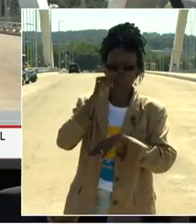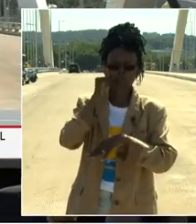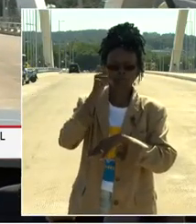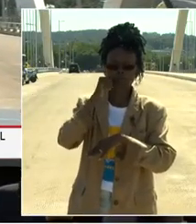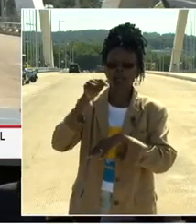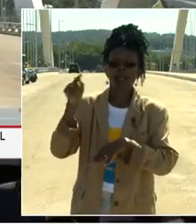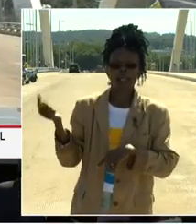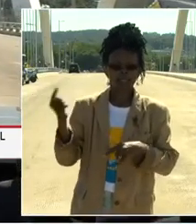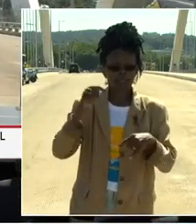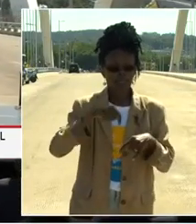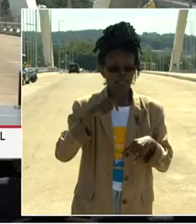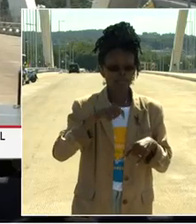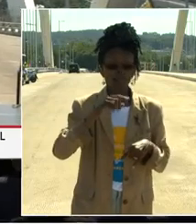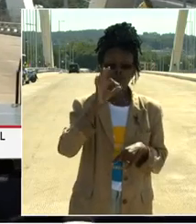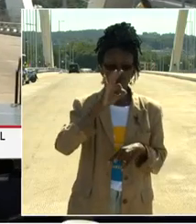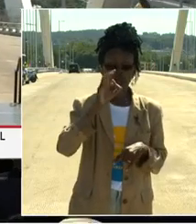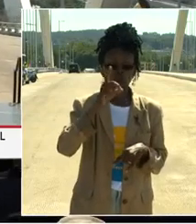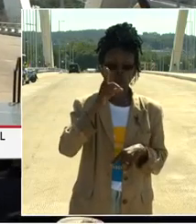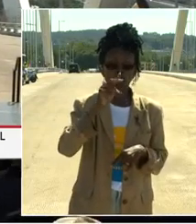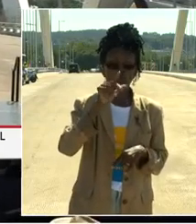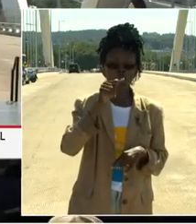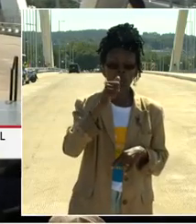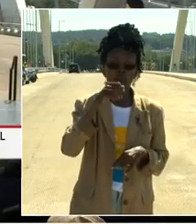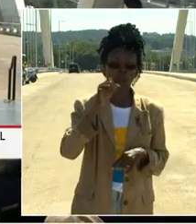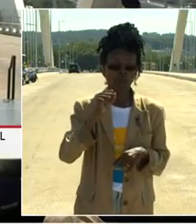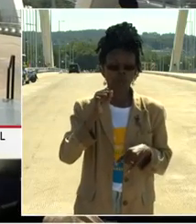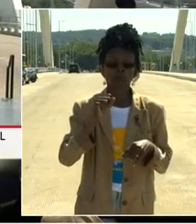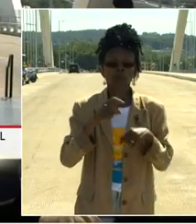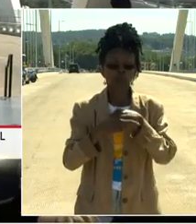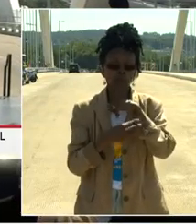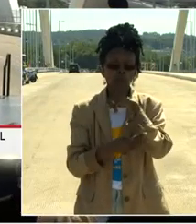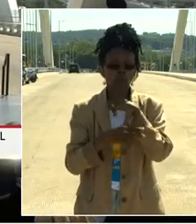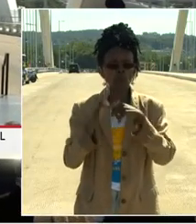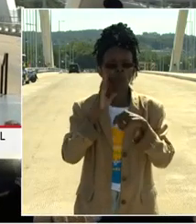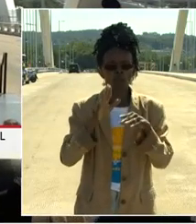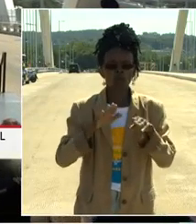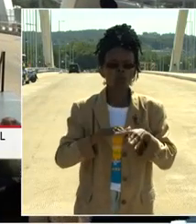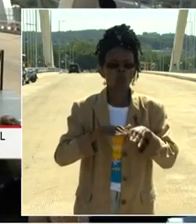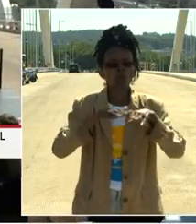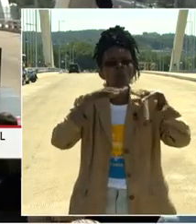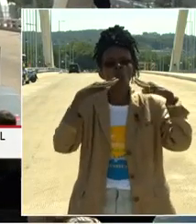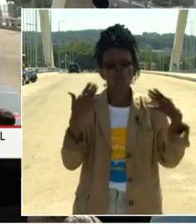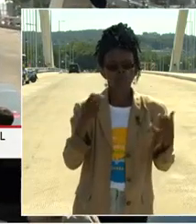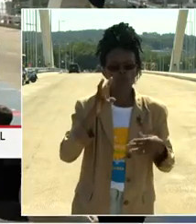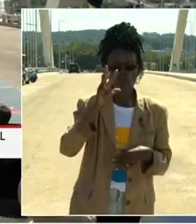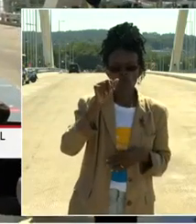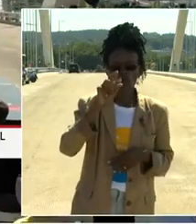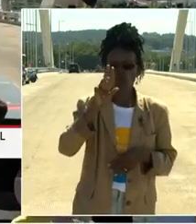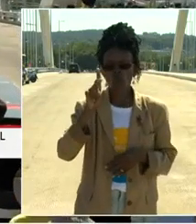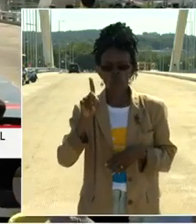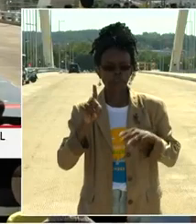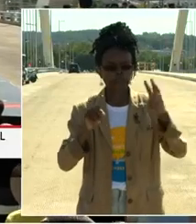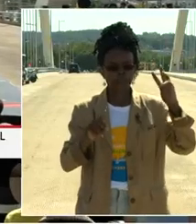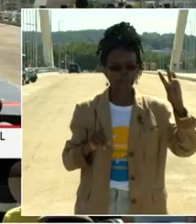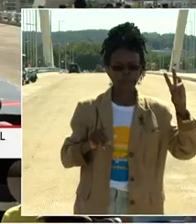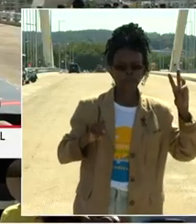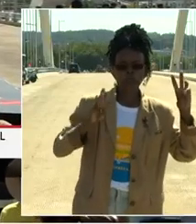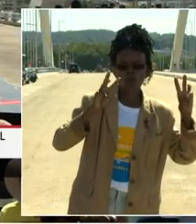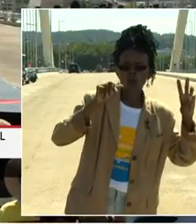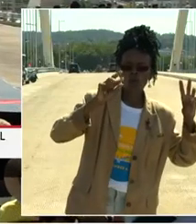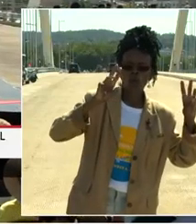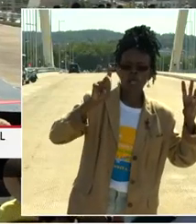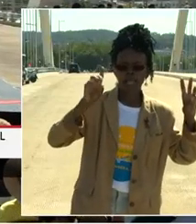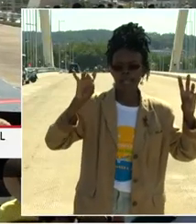those connections for residents of Ward 8 and Ward 6 and for our neighbors who are commuting to jobs